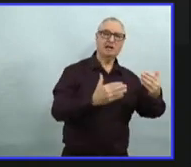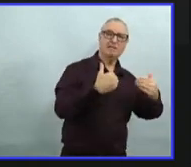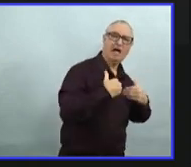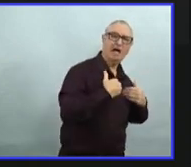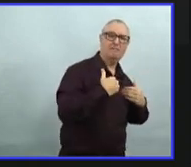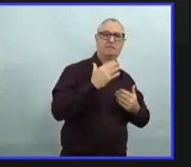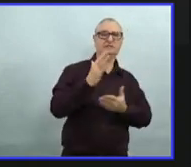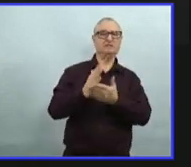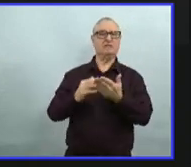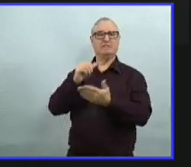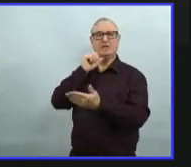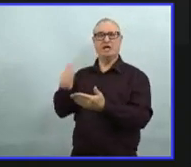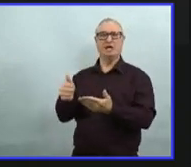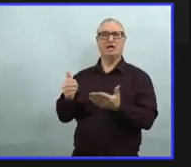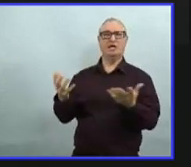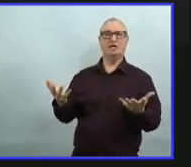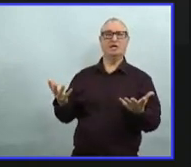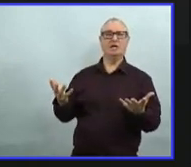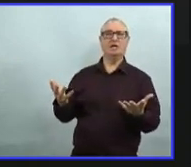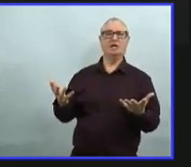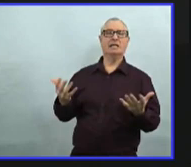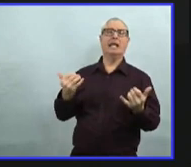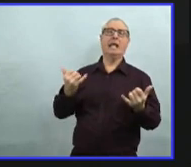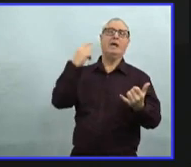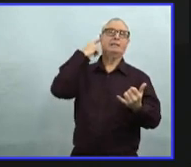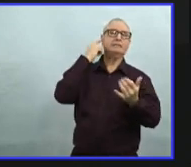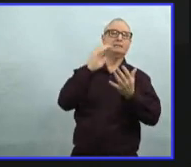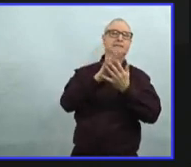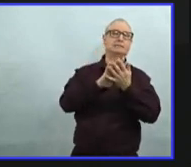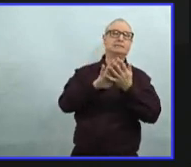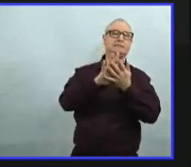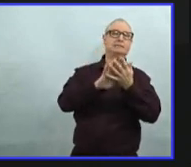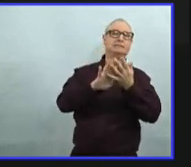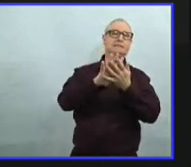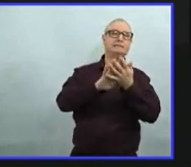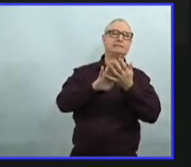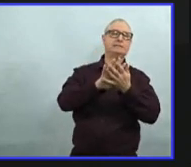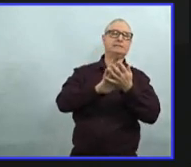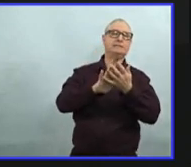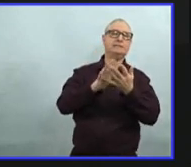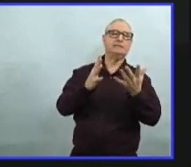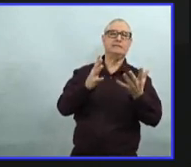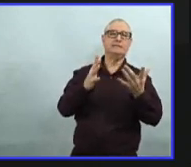second-class citizen treatment. So your thoughts on that?